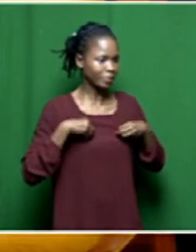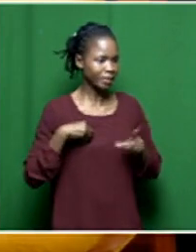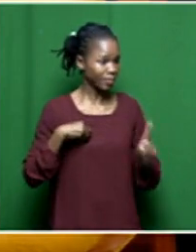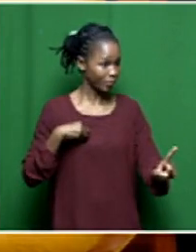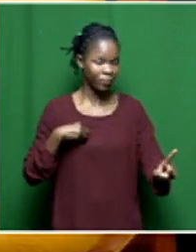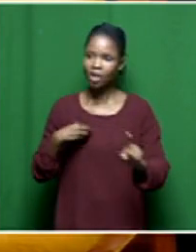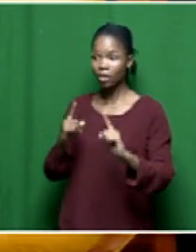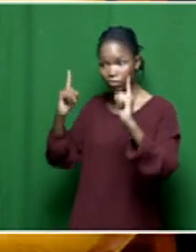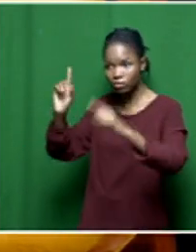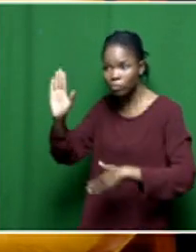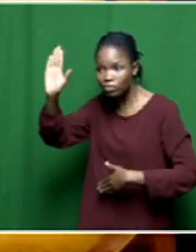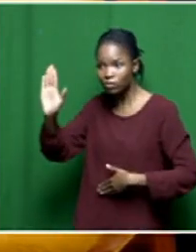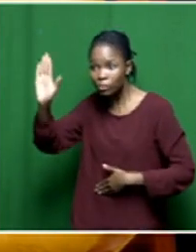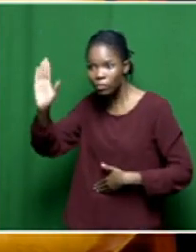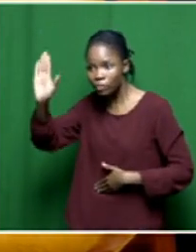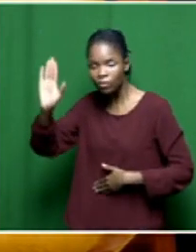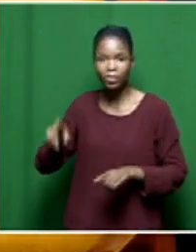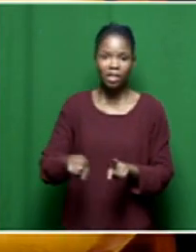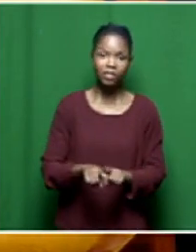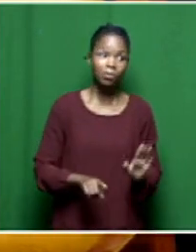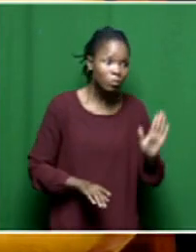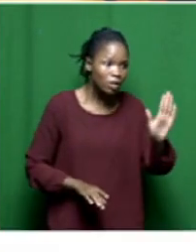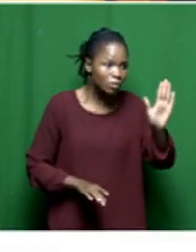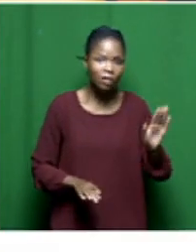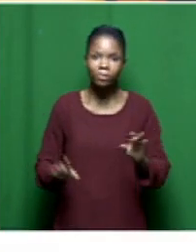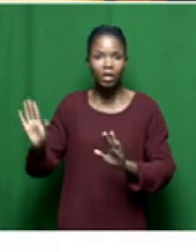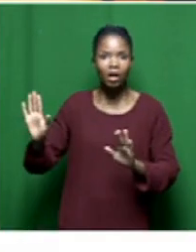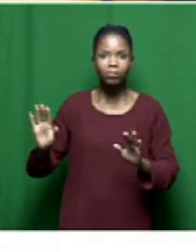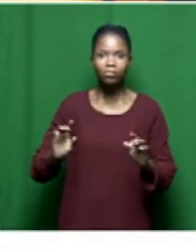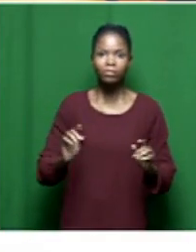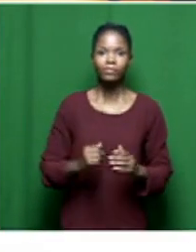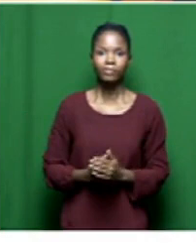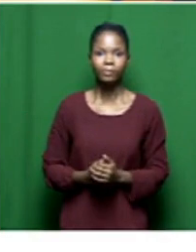We'll move point of on. Order. We'll move on. Point of order. Mazwani.